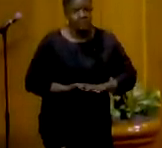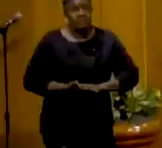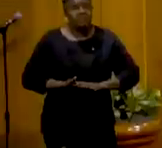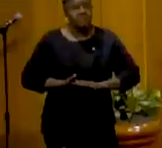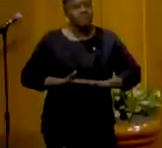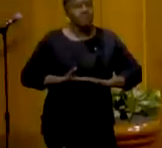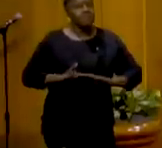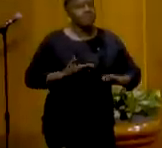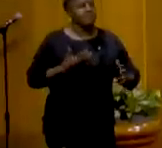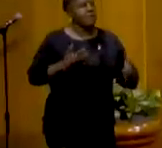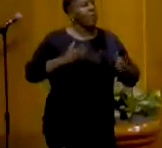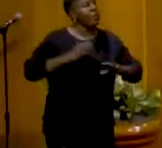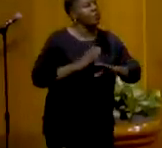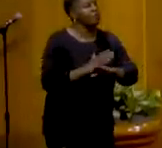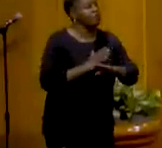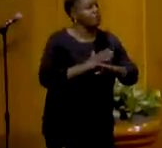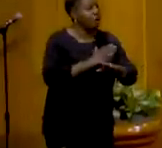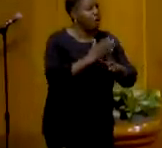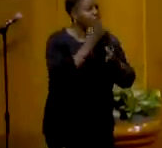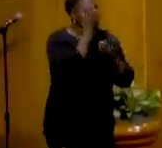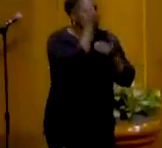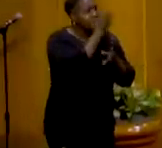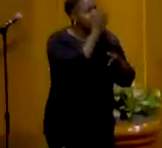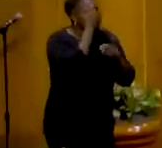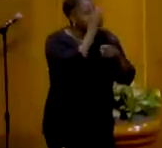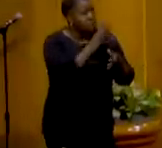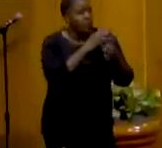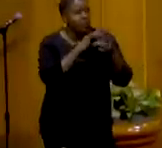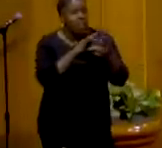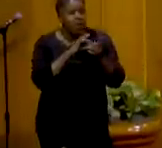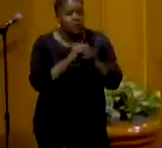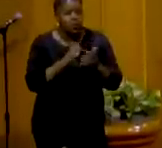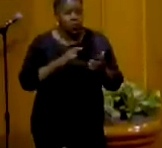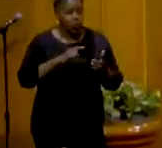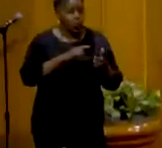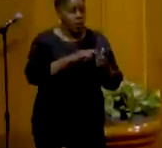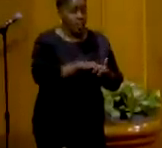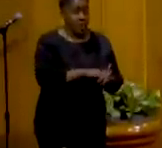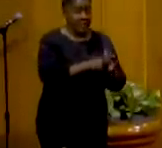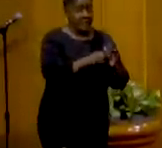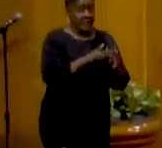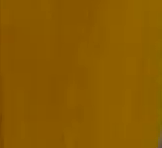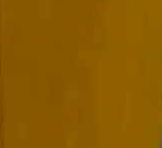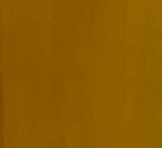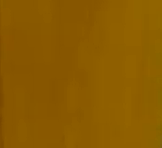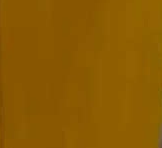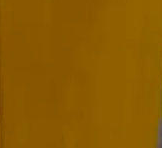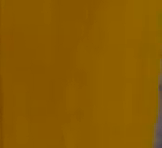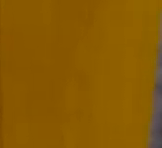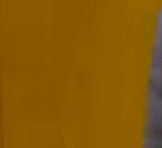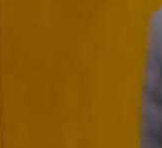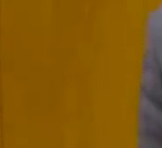I want to share a little bit about the origin of today's sermon.